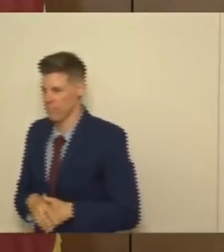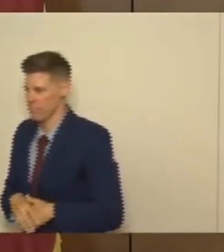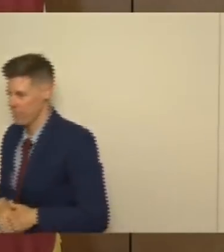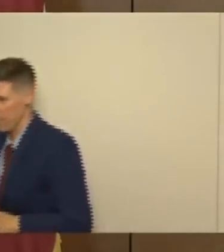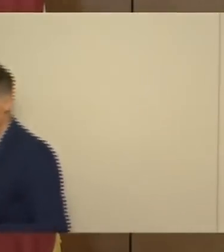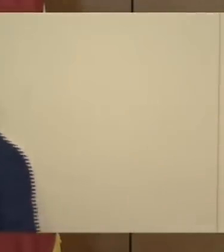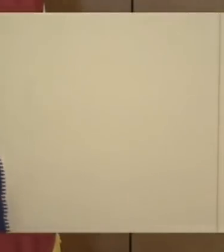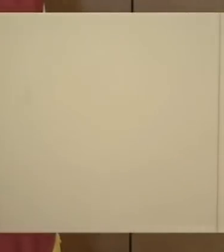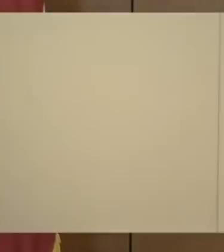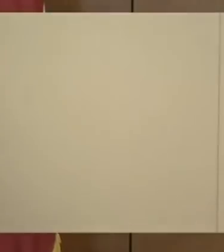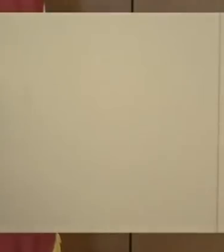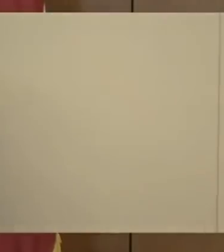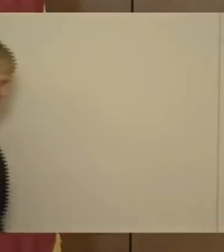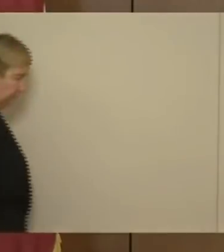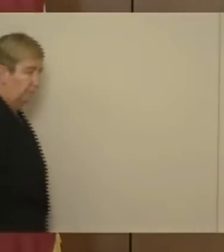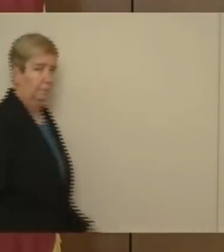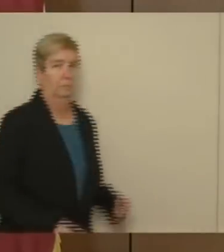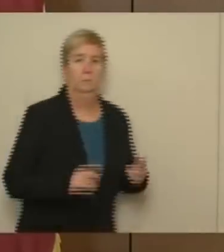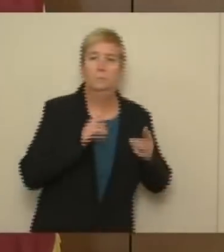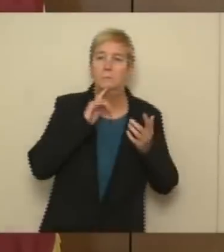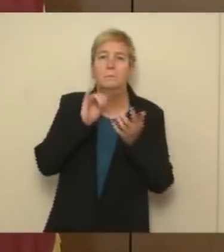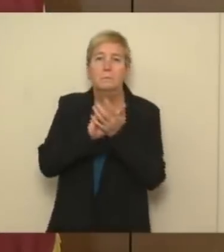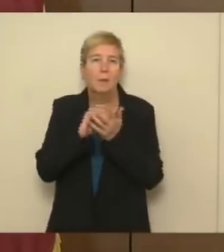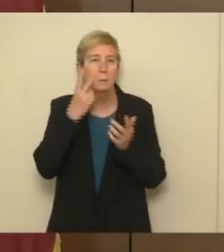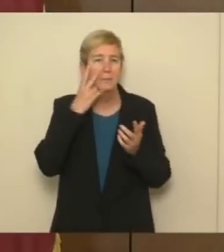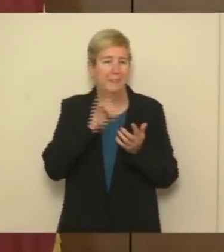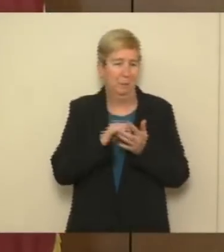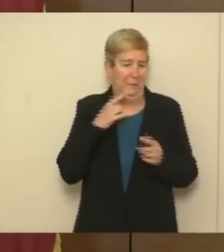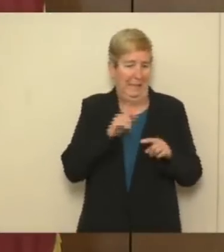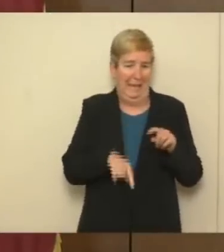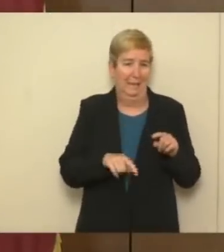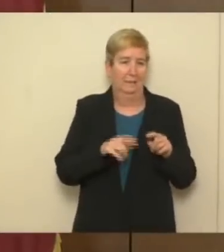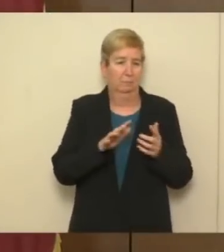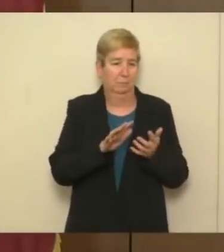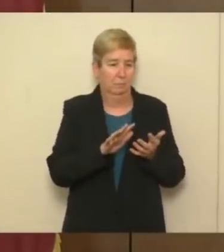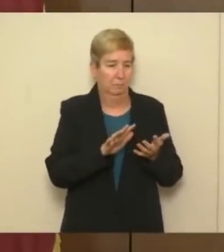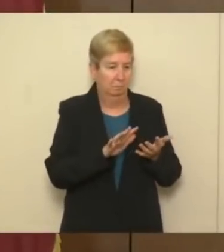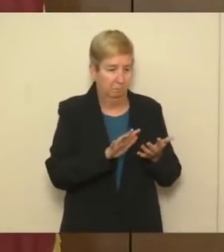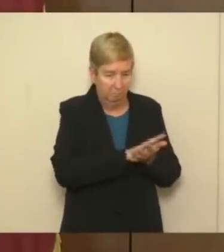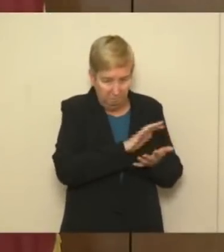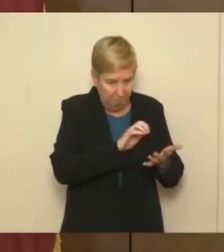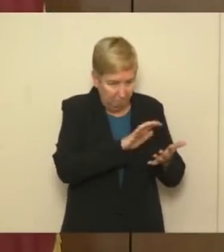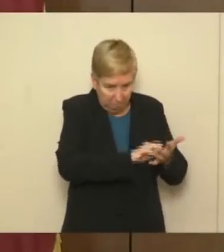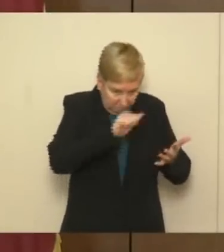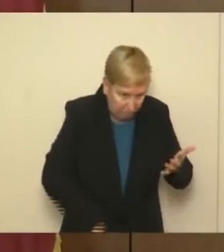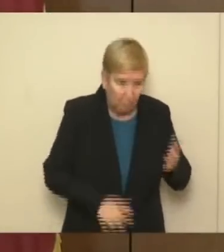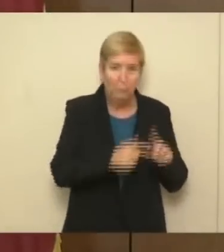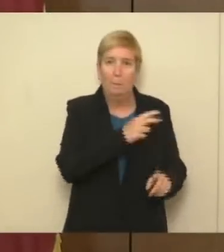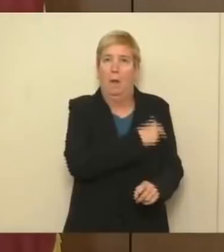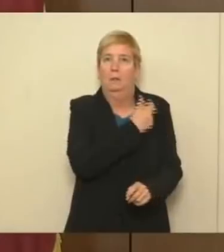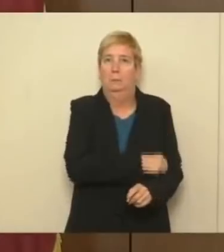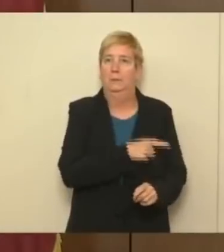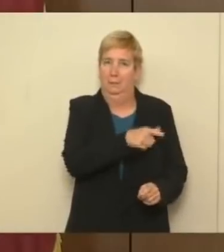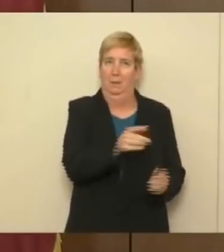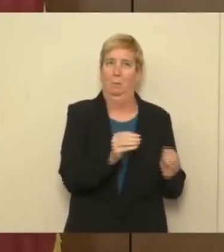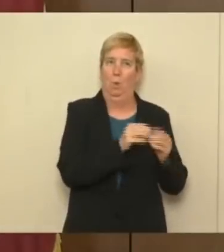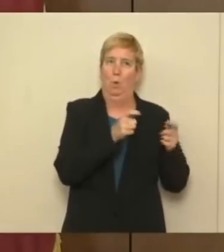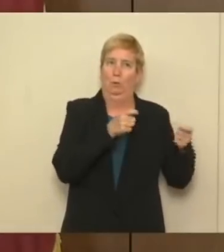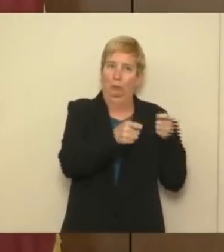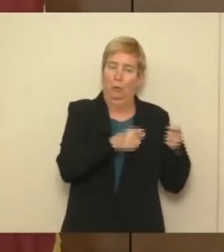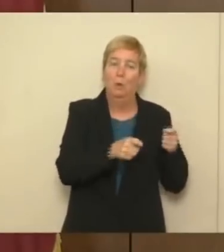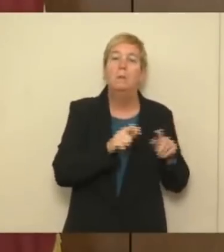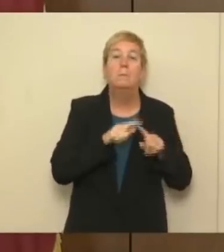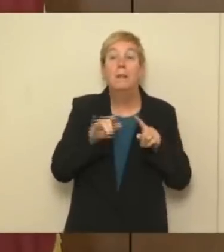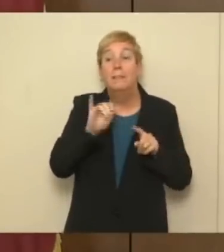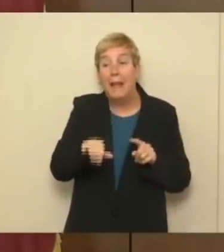are experts at infection control. So it continues to be an area of high risk, and it's one of the reasons it's one of our most